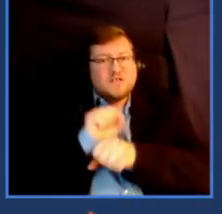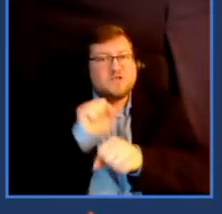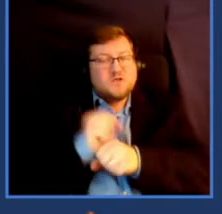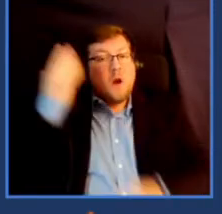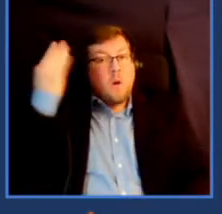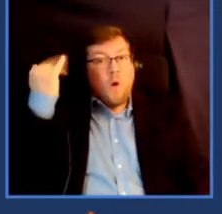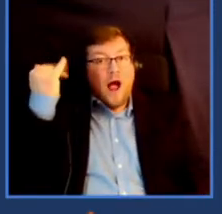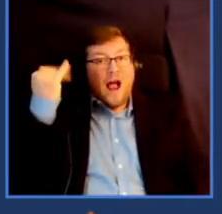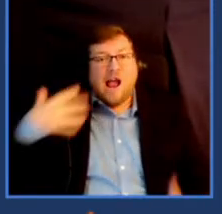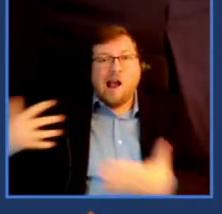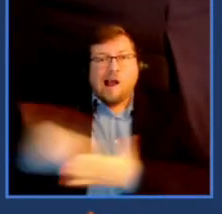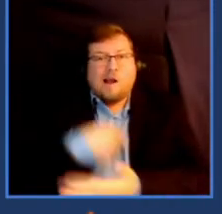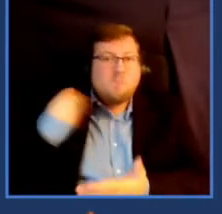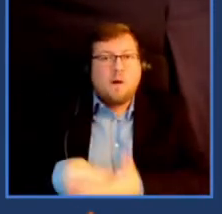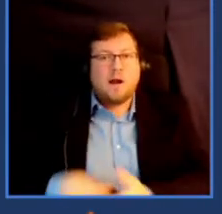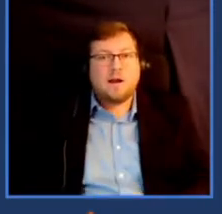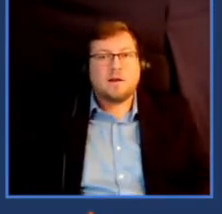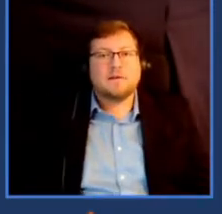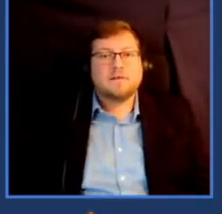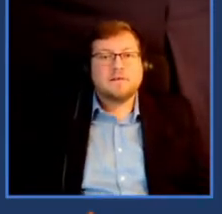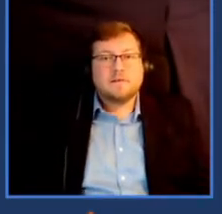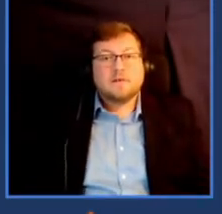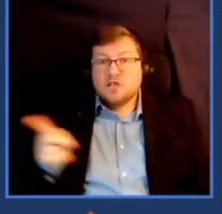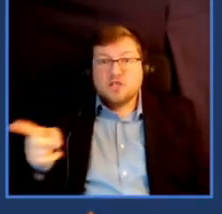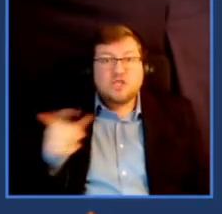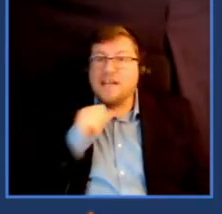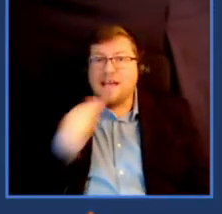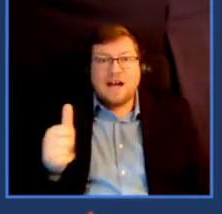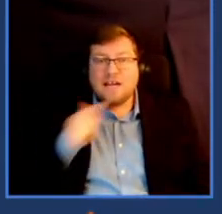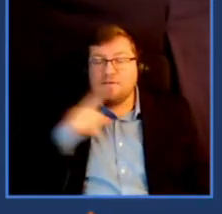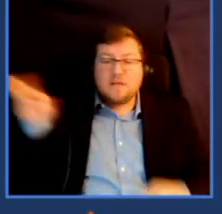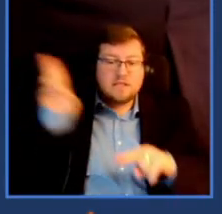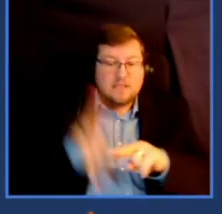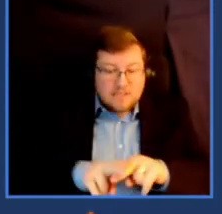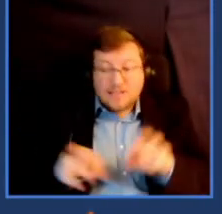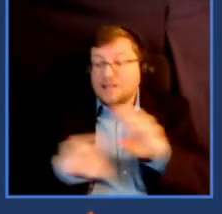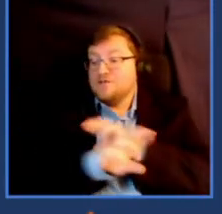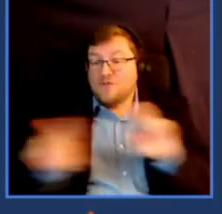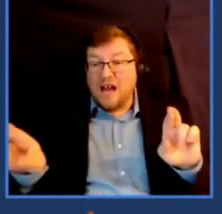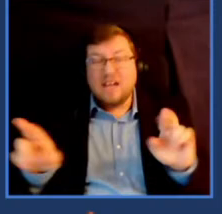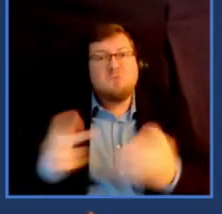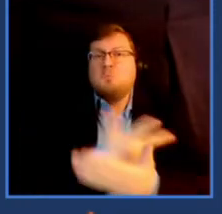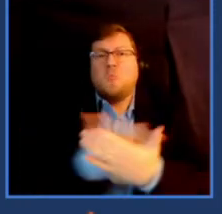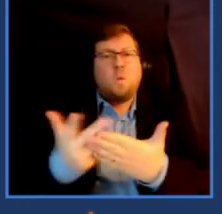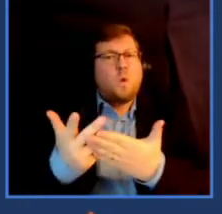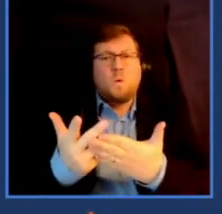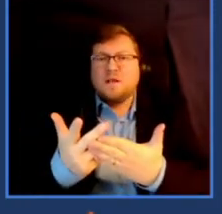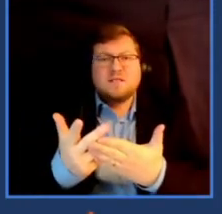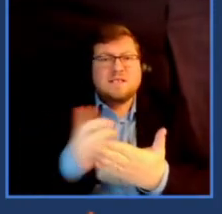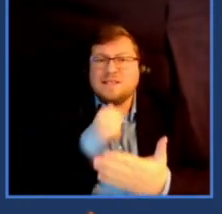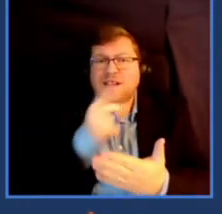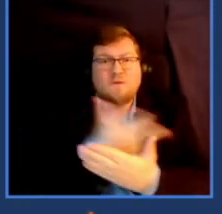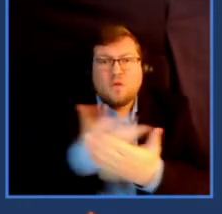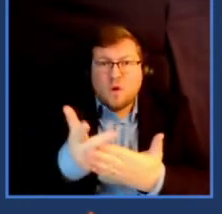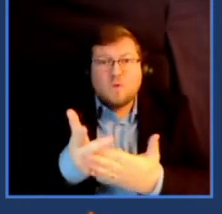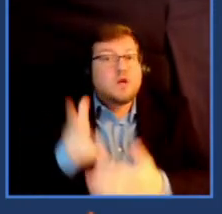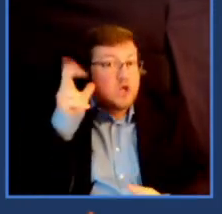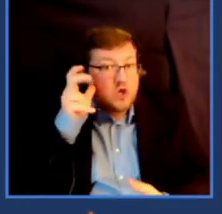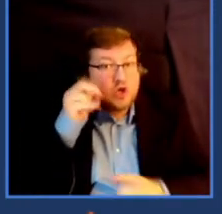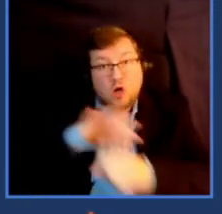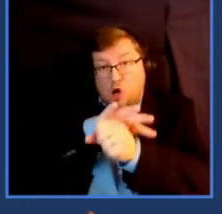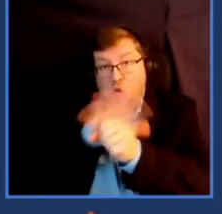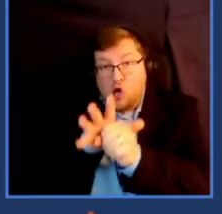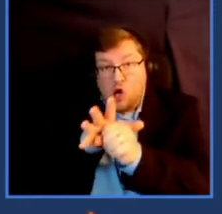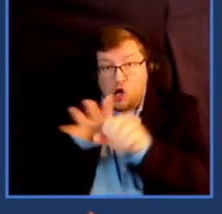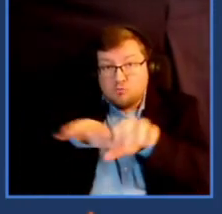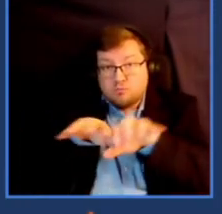She had barely unpacked. Had been there 3 weeks. When she heard about the coronavirus